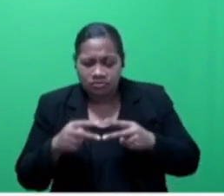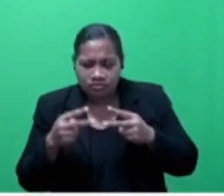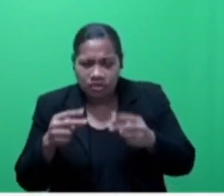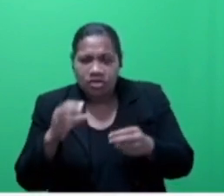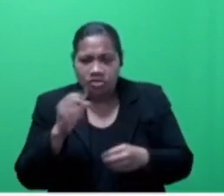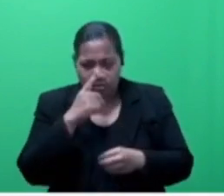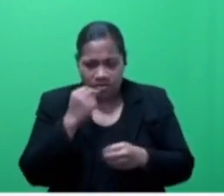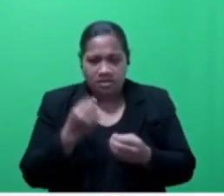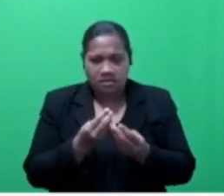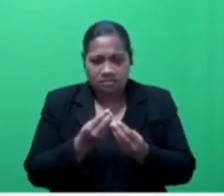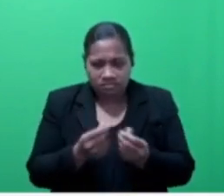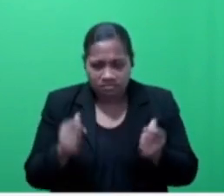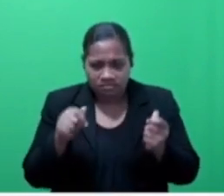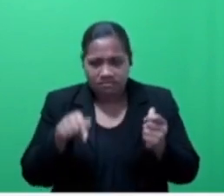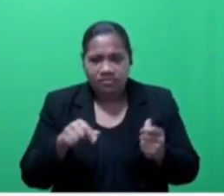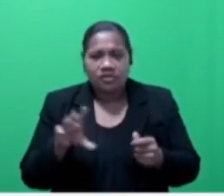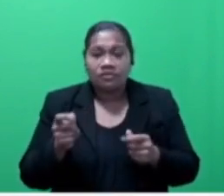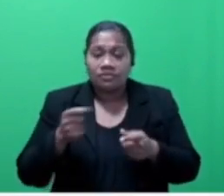markets. Thank you, sir.